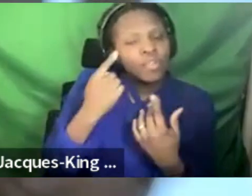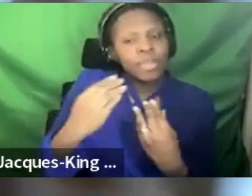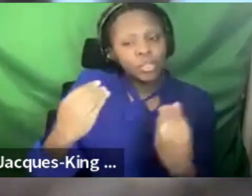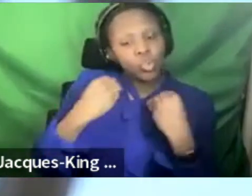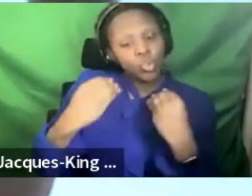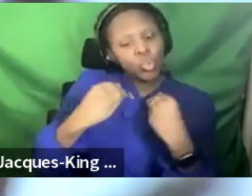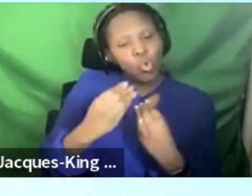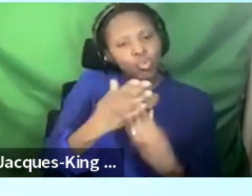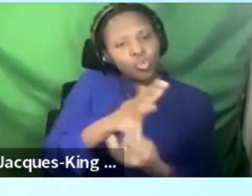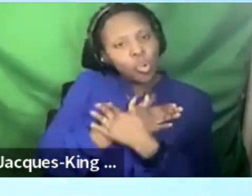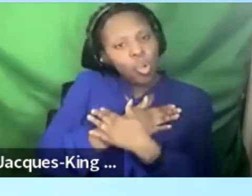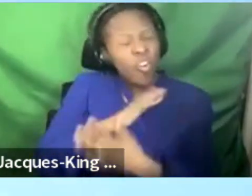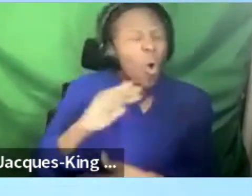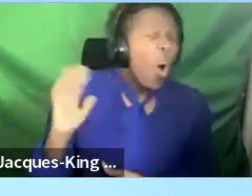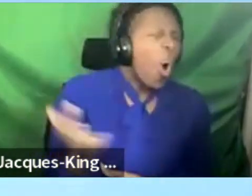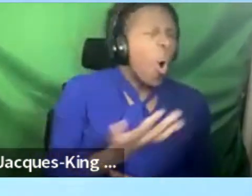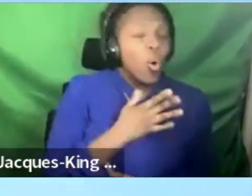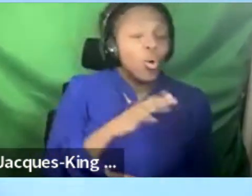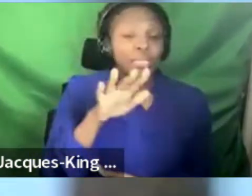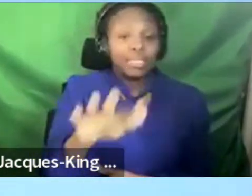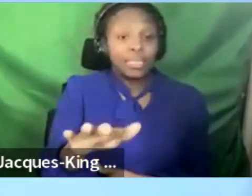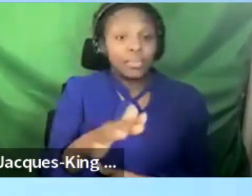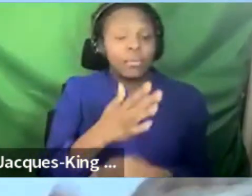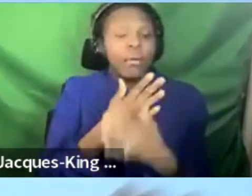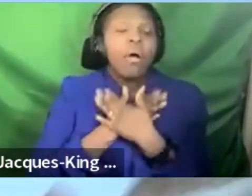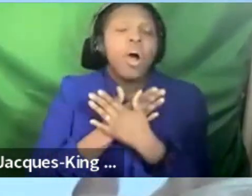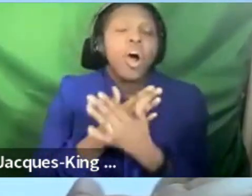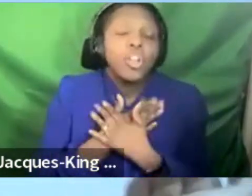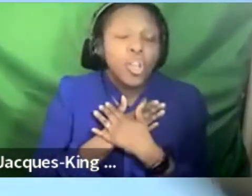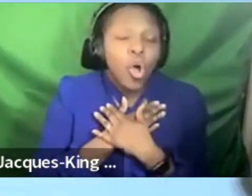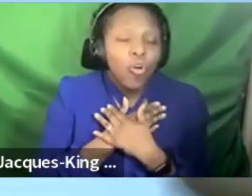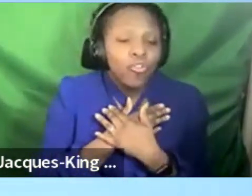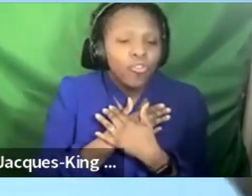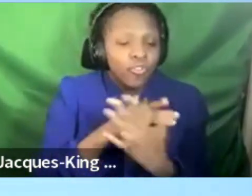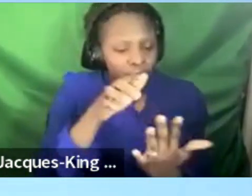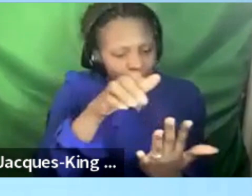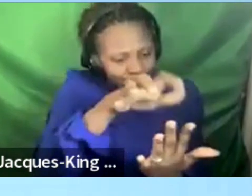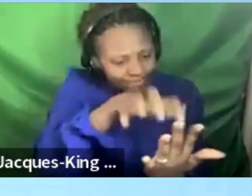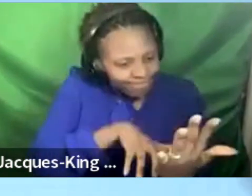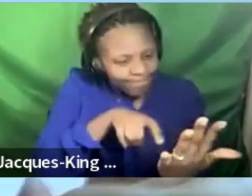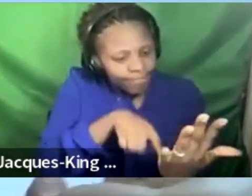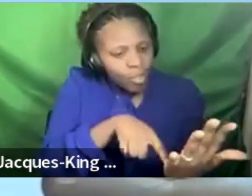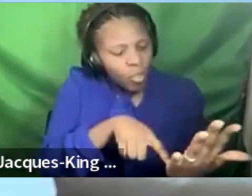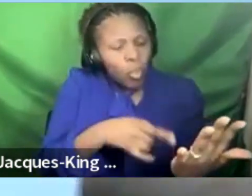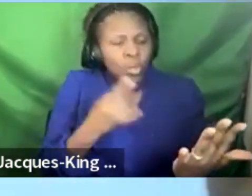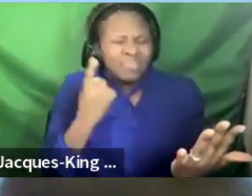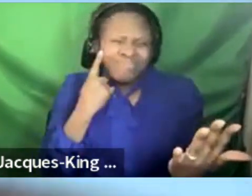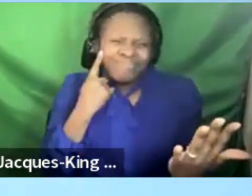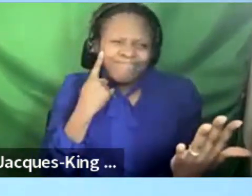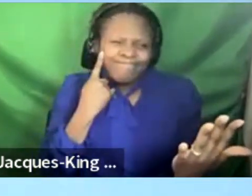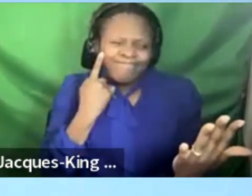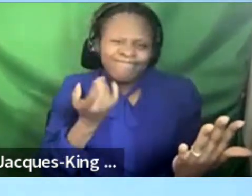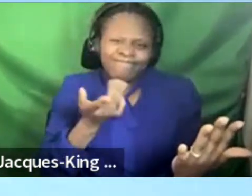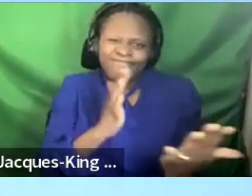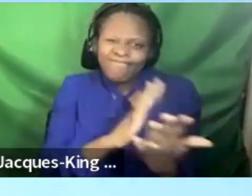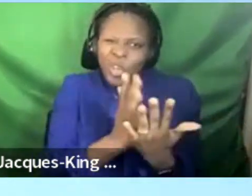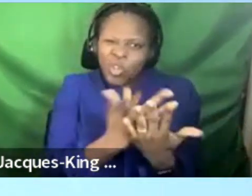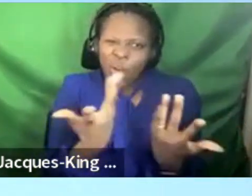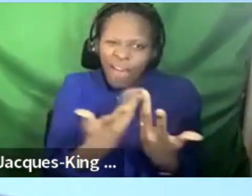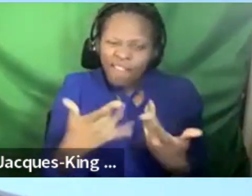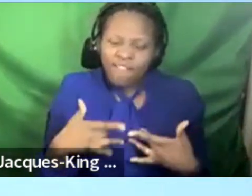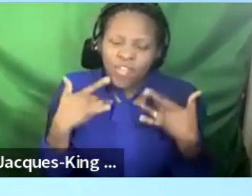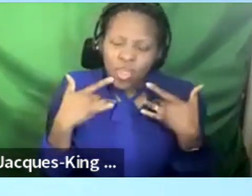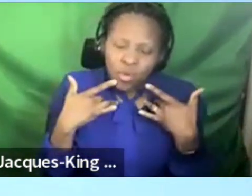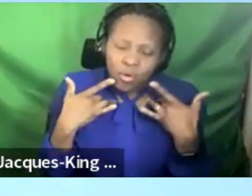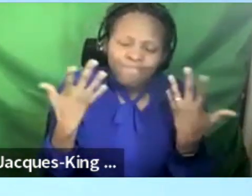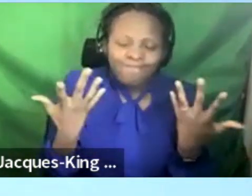tells the truth about how I feel about things while acknowledging there are different points of view or that I have conflicting points of